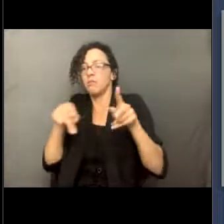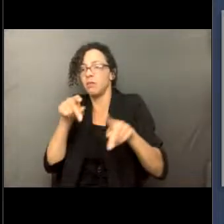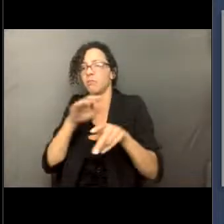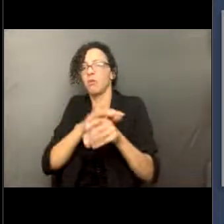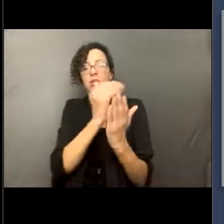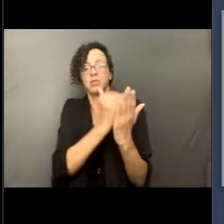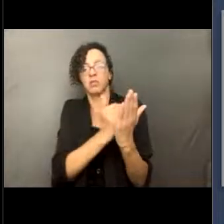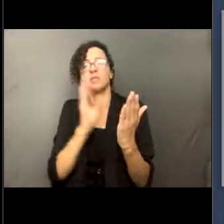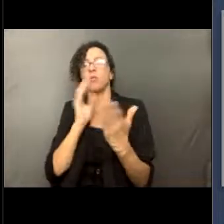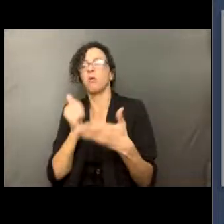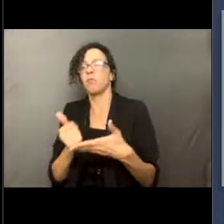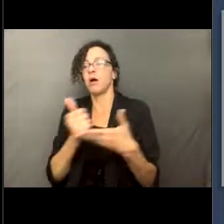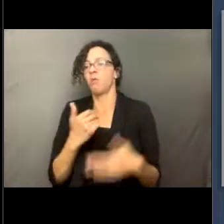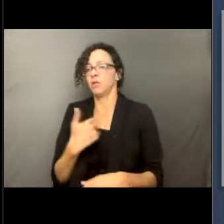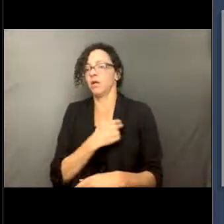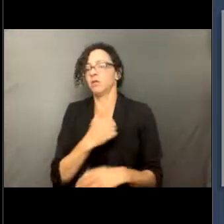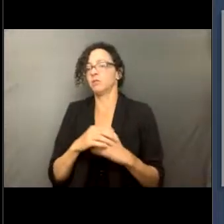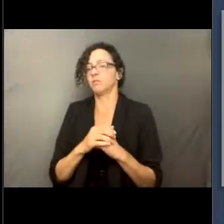say that. So thank you.